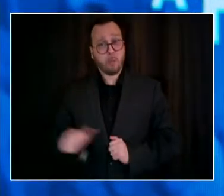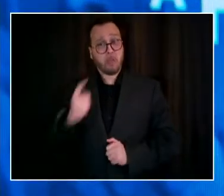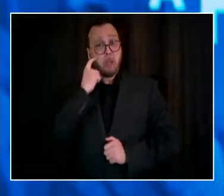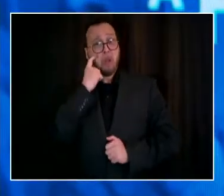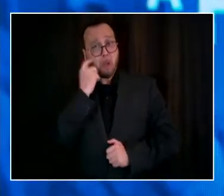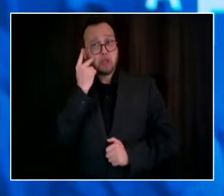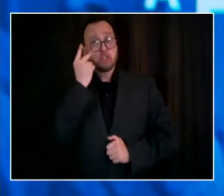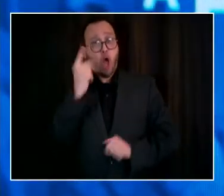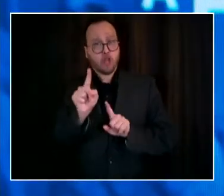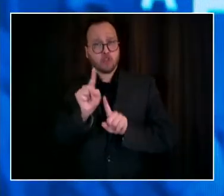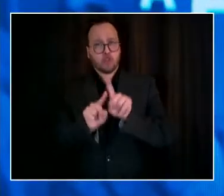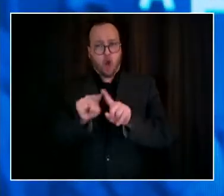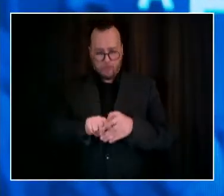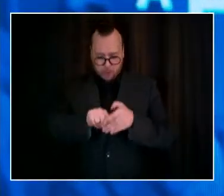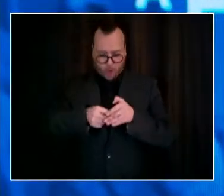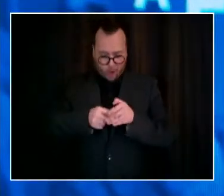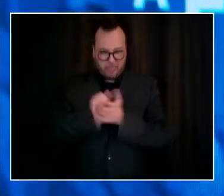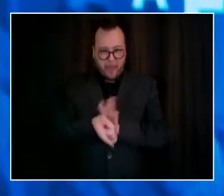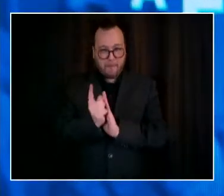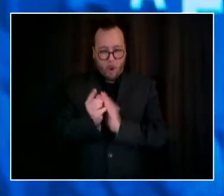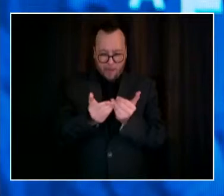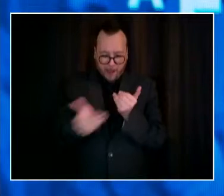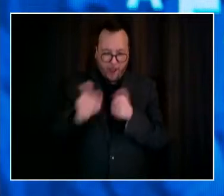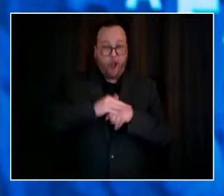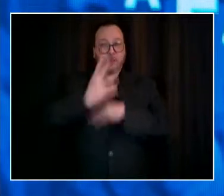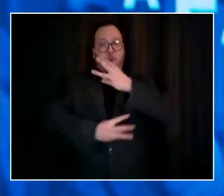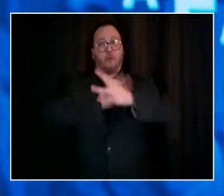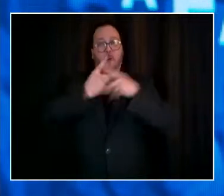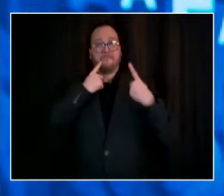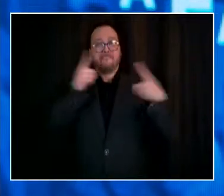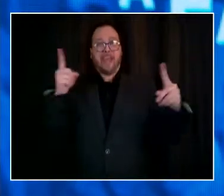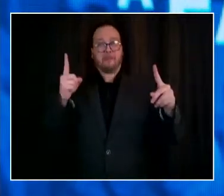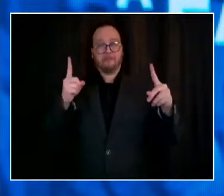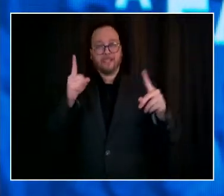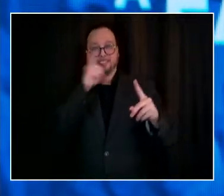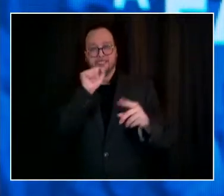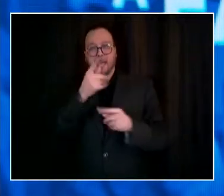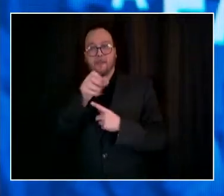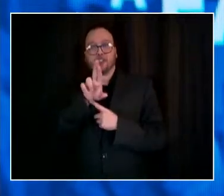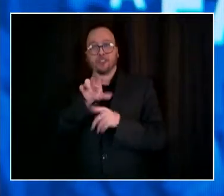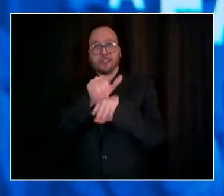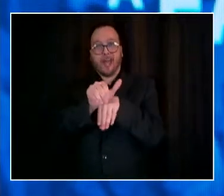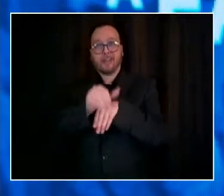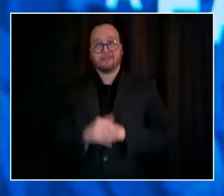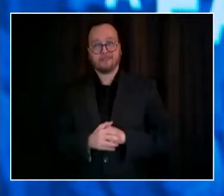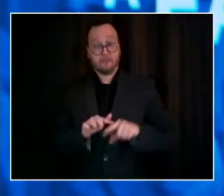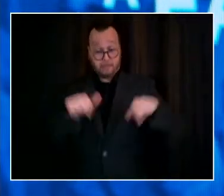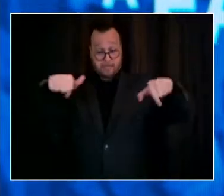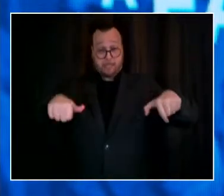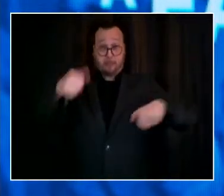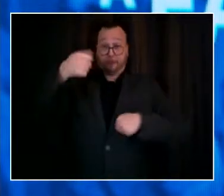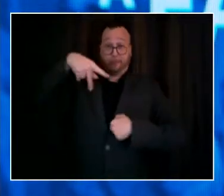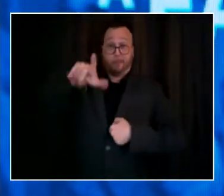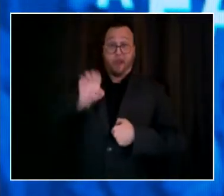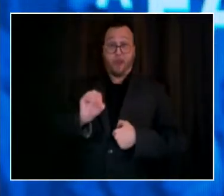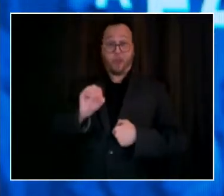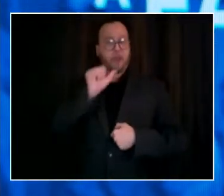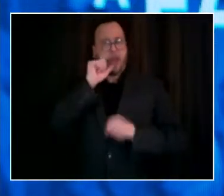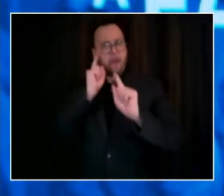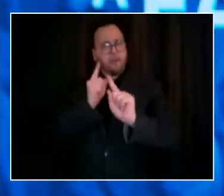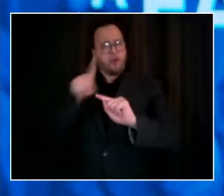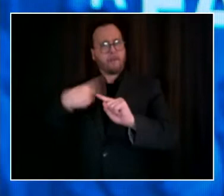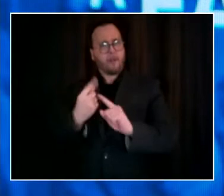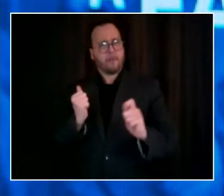being born on the world-famous amateur night. But here at the Apollo, it was not just about the